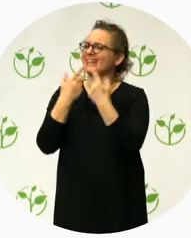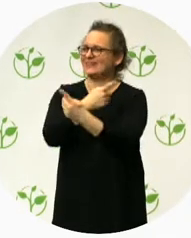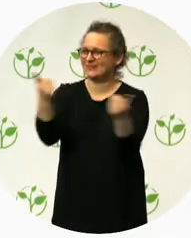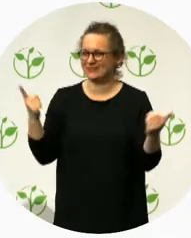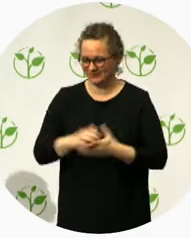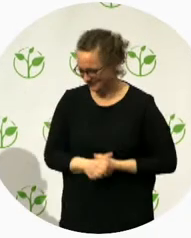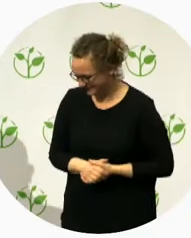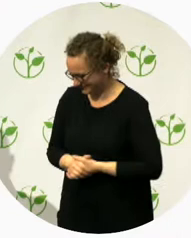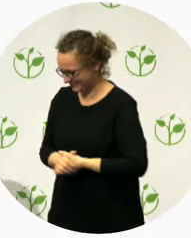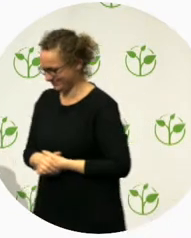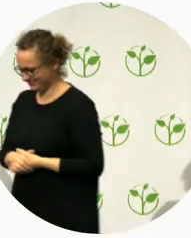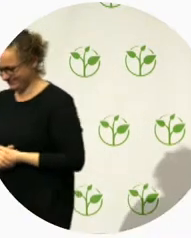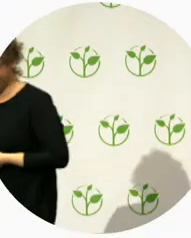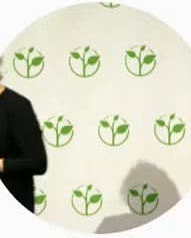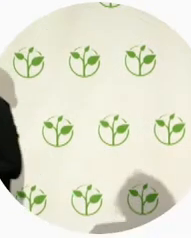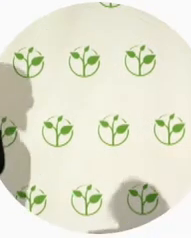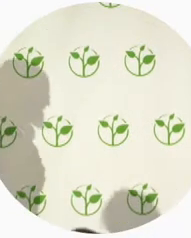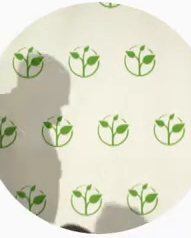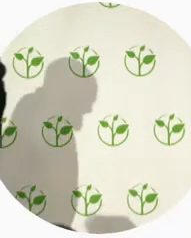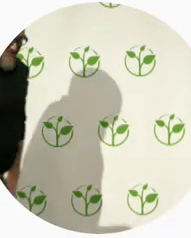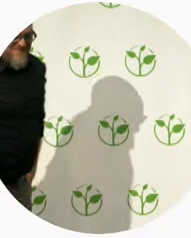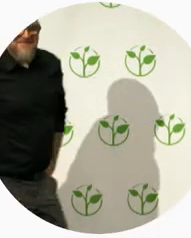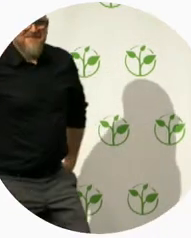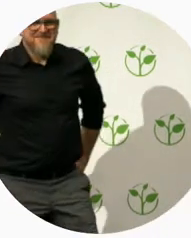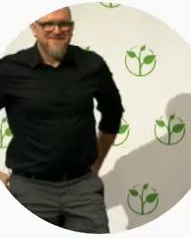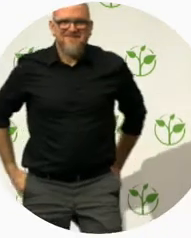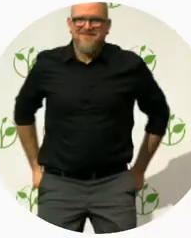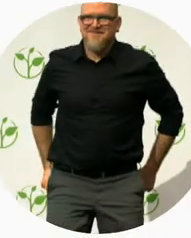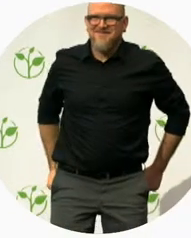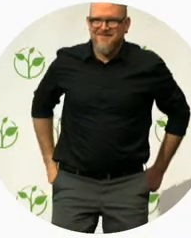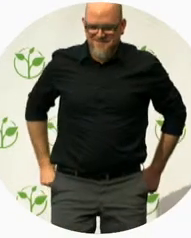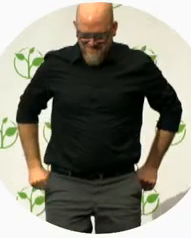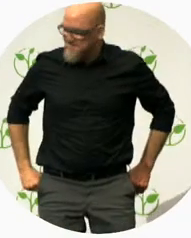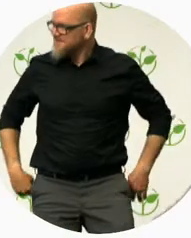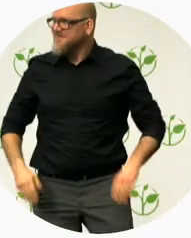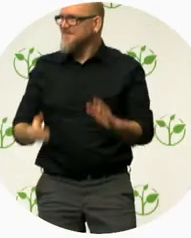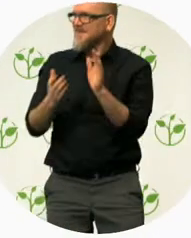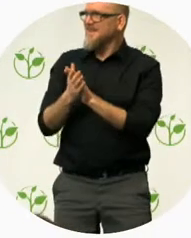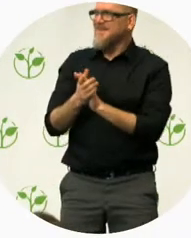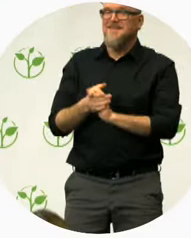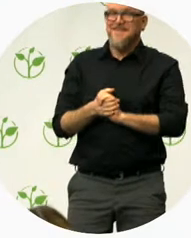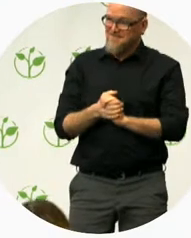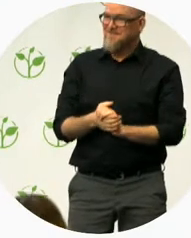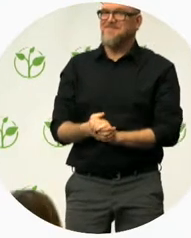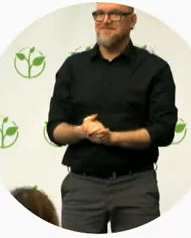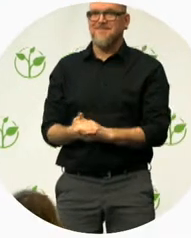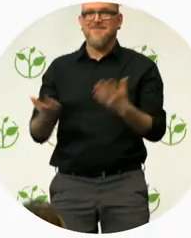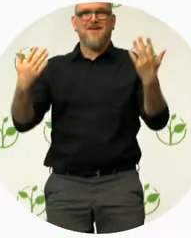Thank you so much, Max. Really appreciate it, and thank you for your welcome to this fabulous city and country